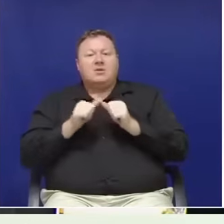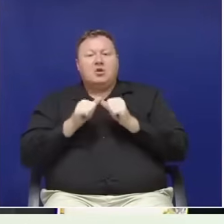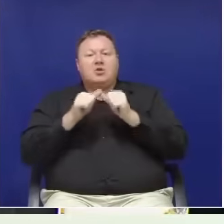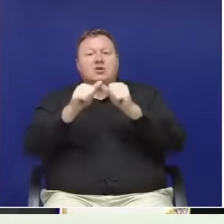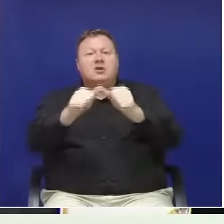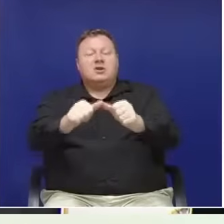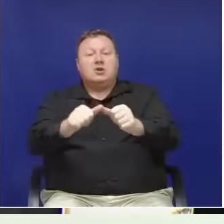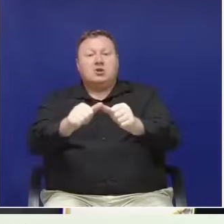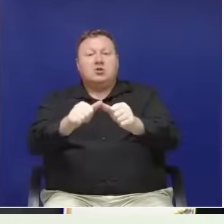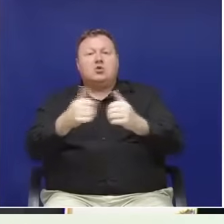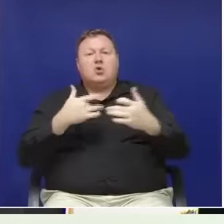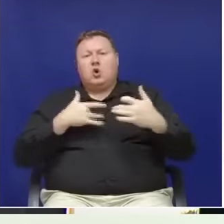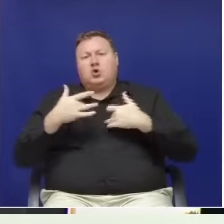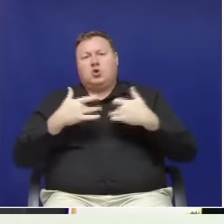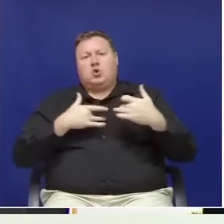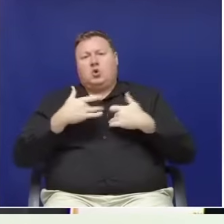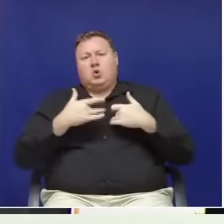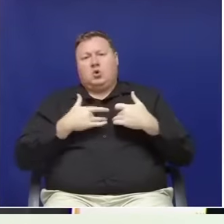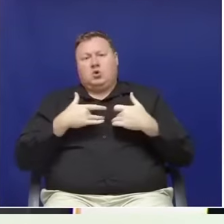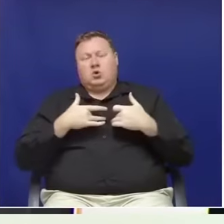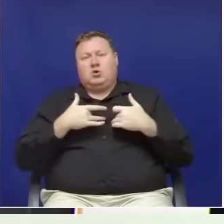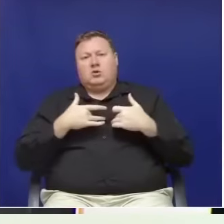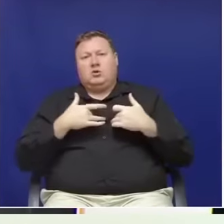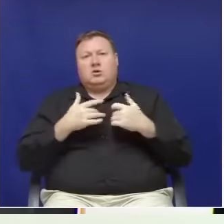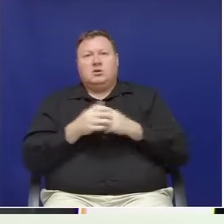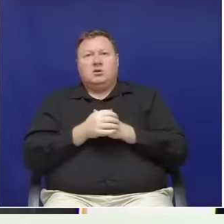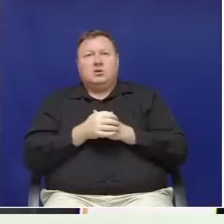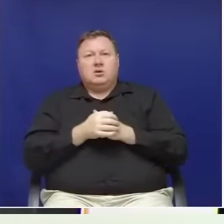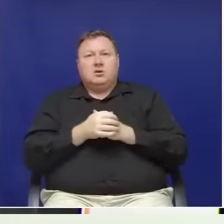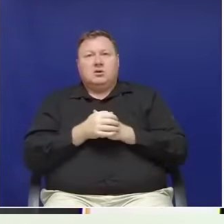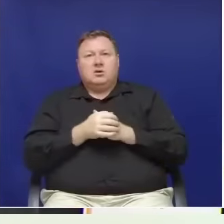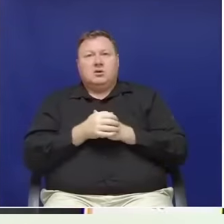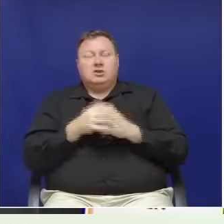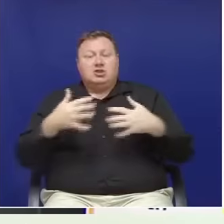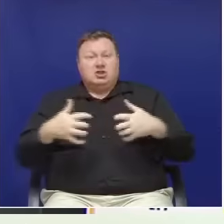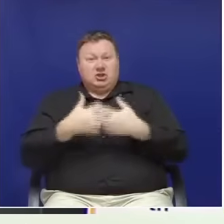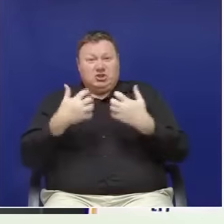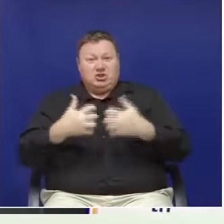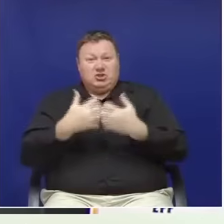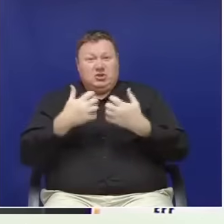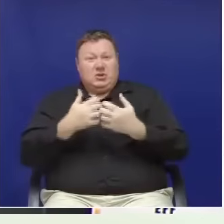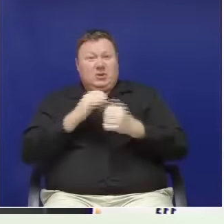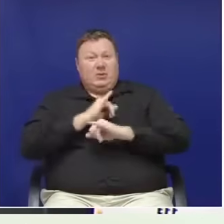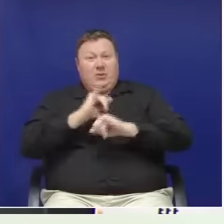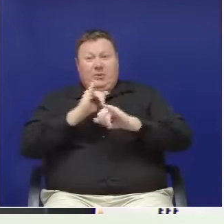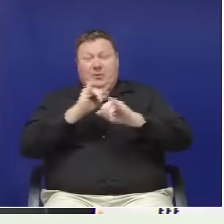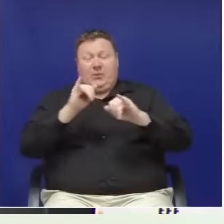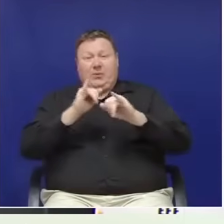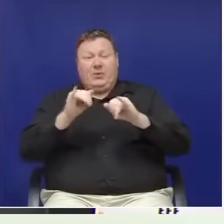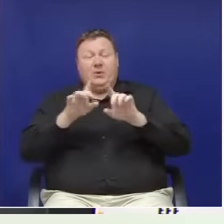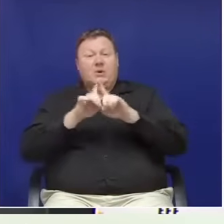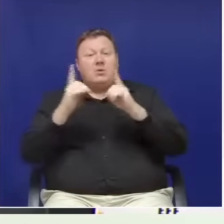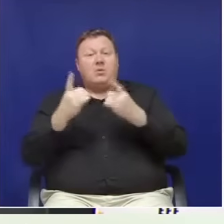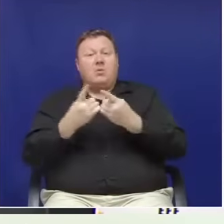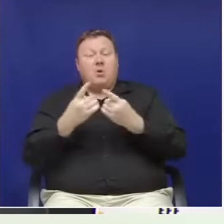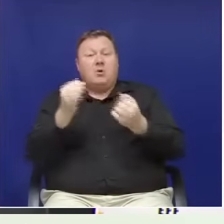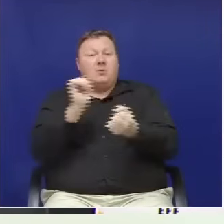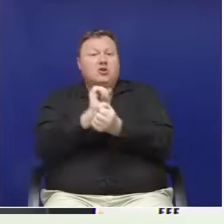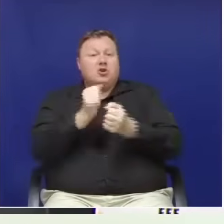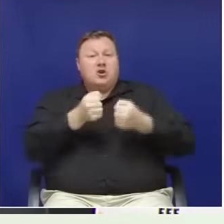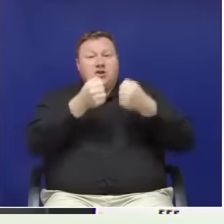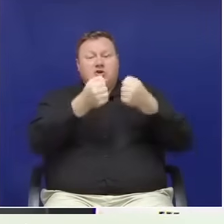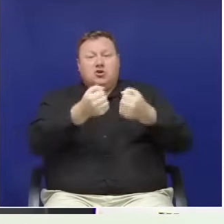remain concerned that it is a pervasive challenge for the Department of Correctional Services to